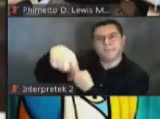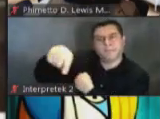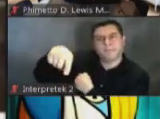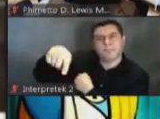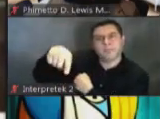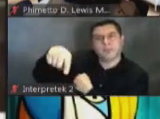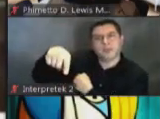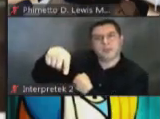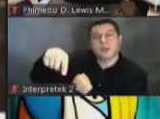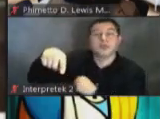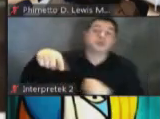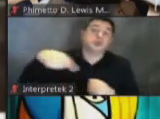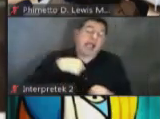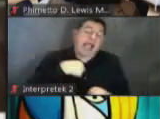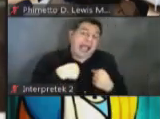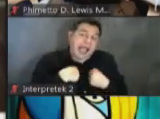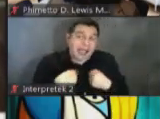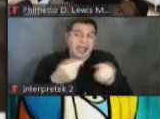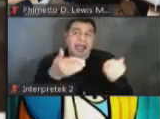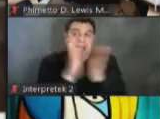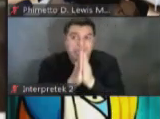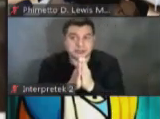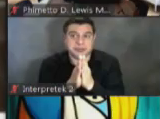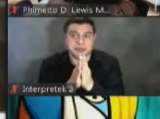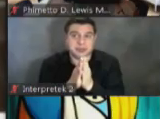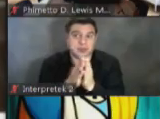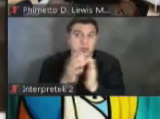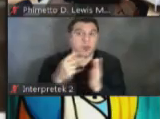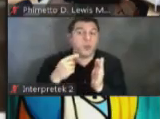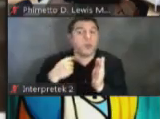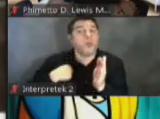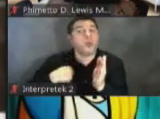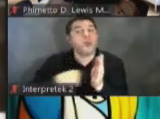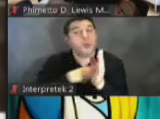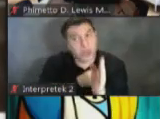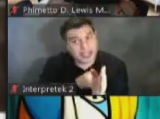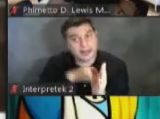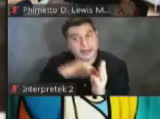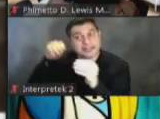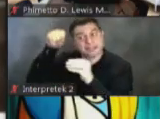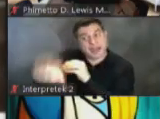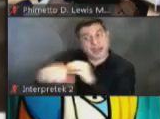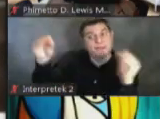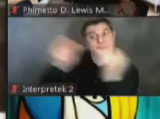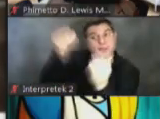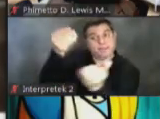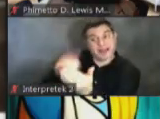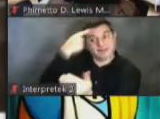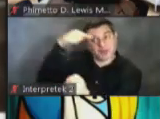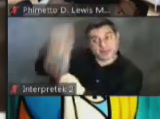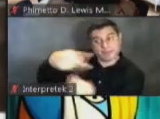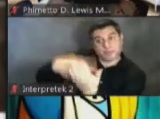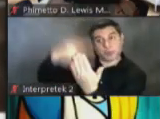that we do put more money into the program so that they can